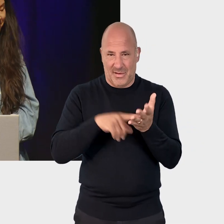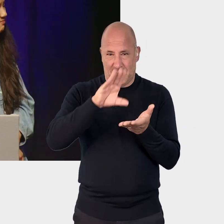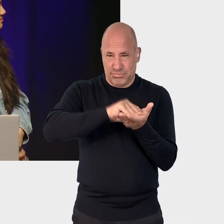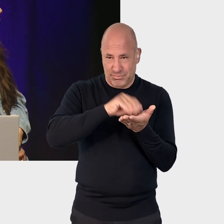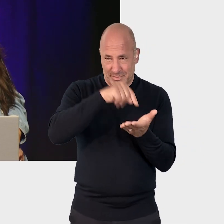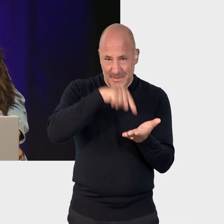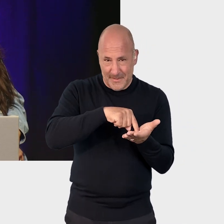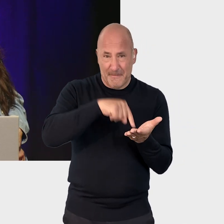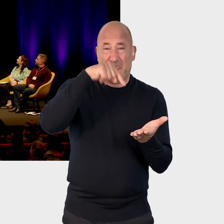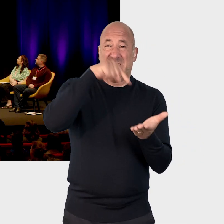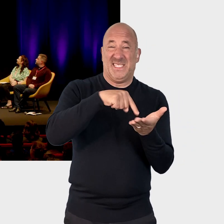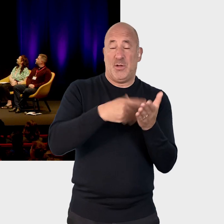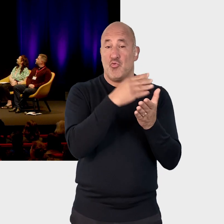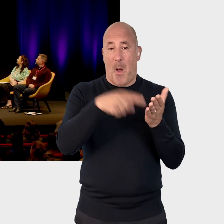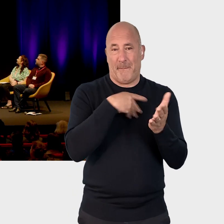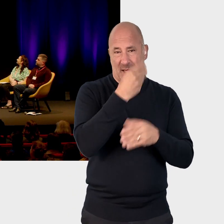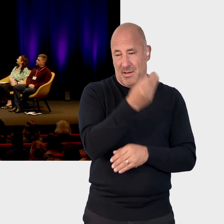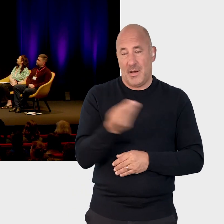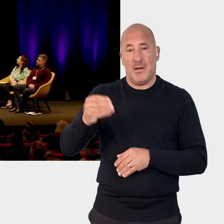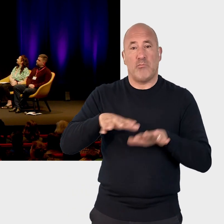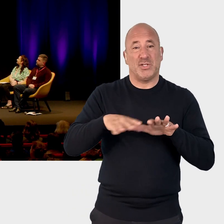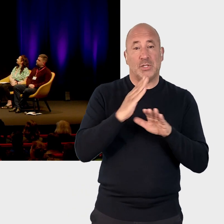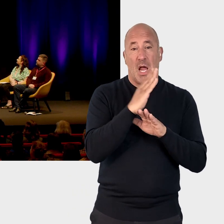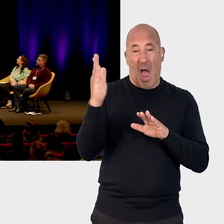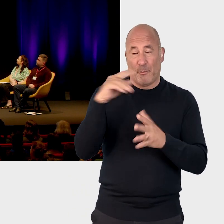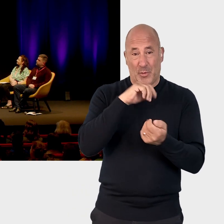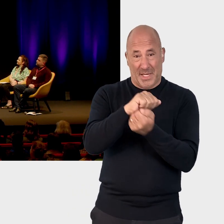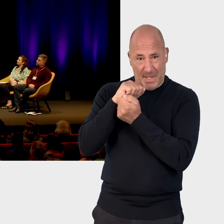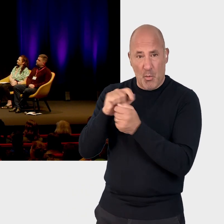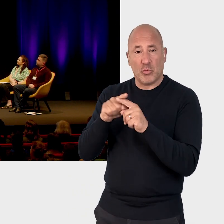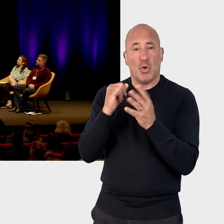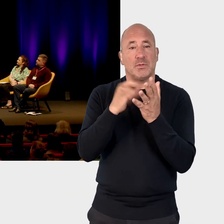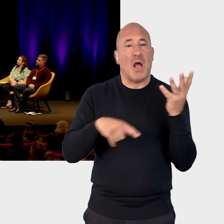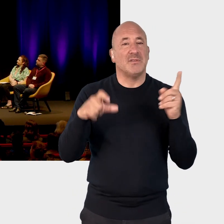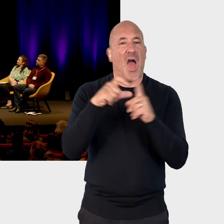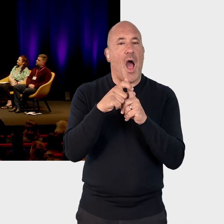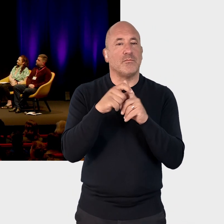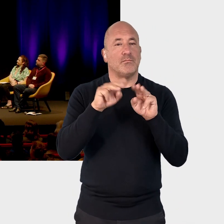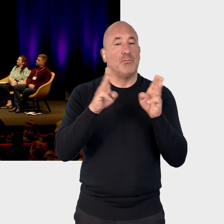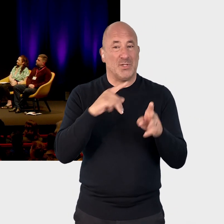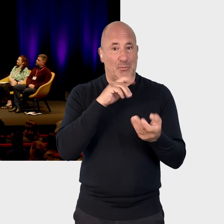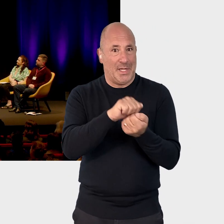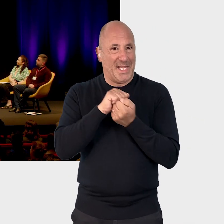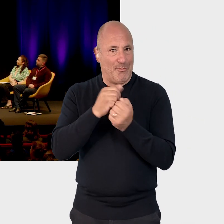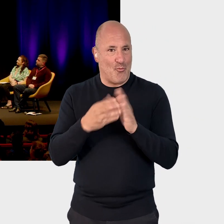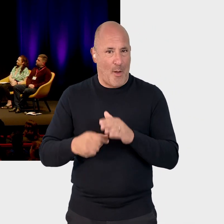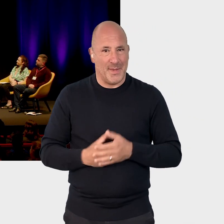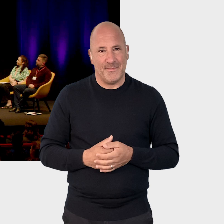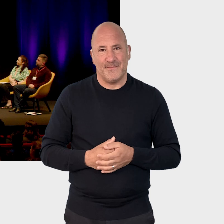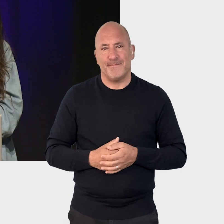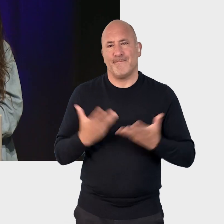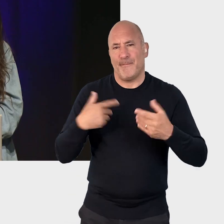The whole show will be recorded and pressed onto vinyl, and a copy of that vinyl record will be held in the archive at the British Library and in Sunderland